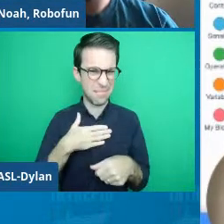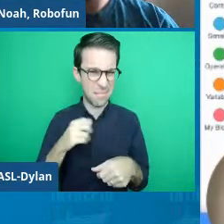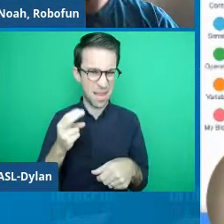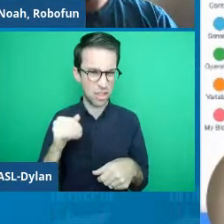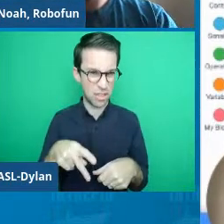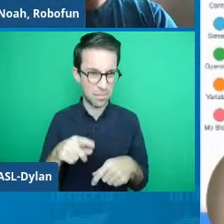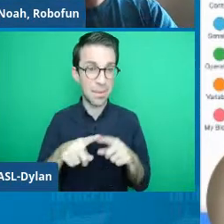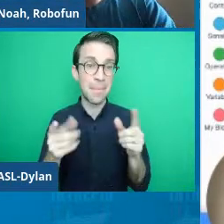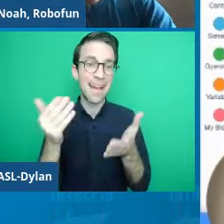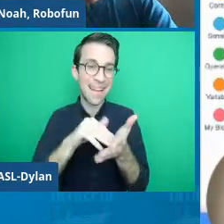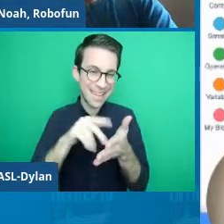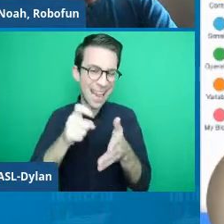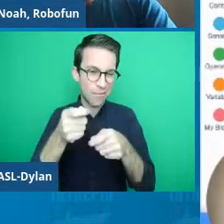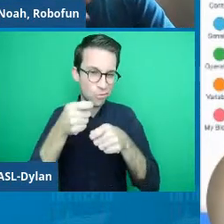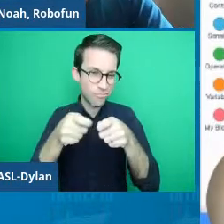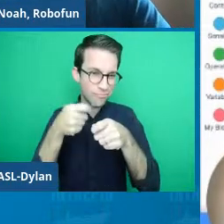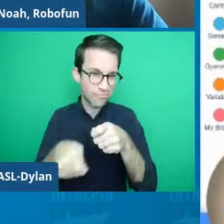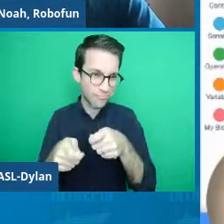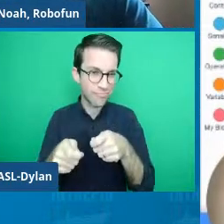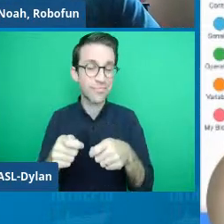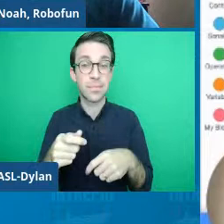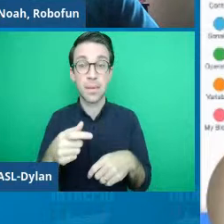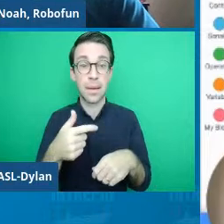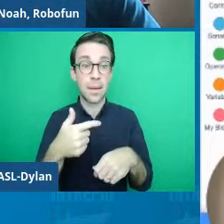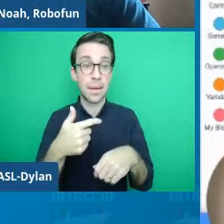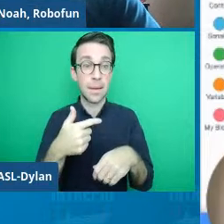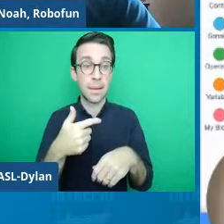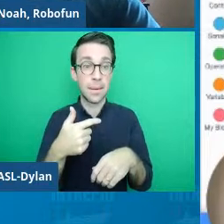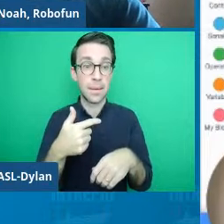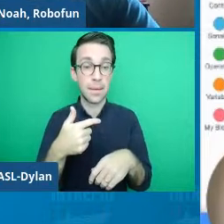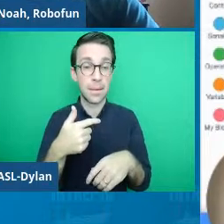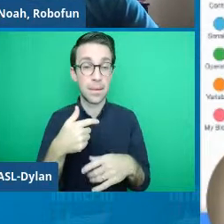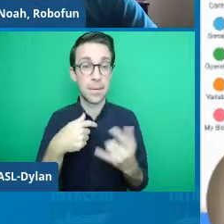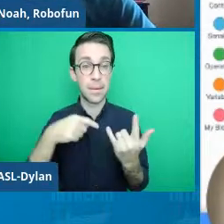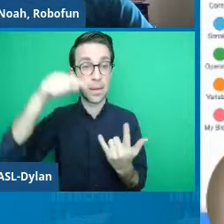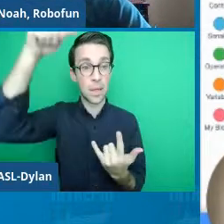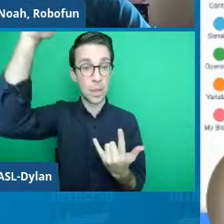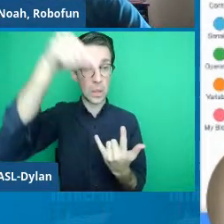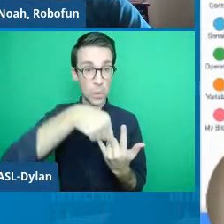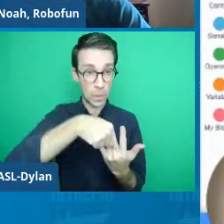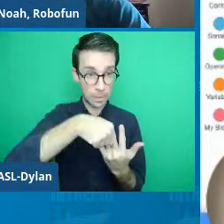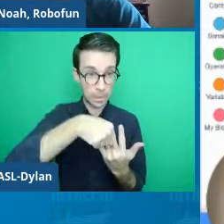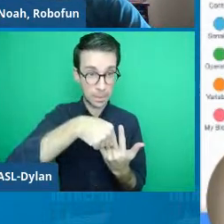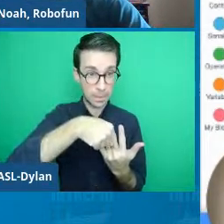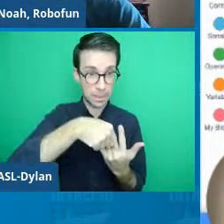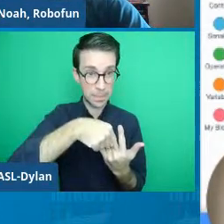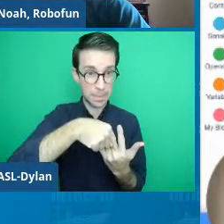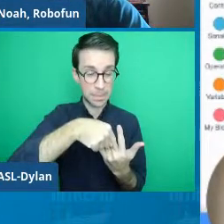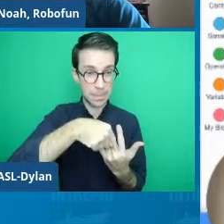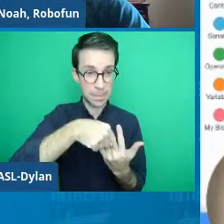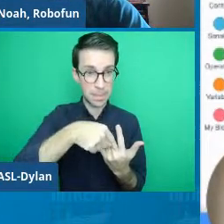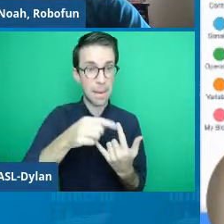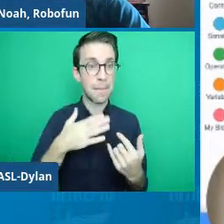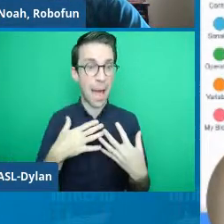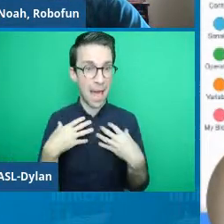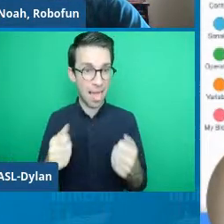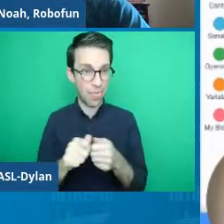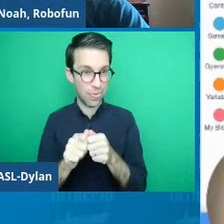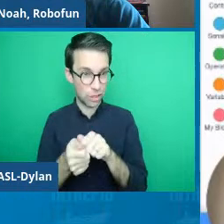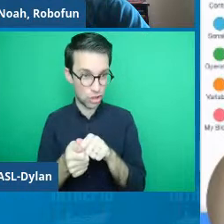a few things around. I'm going to make it when I'm touching the bad guy laser, and I change my health.